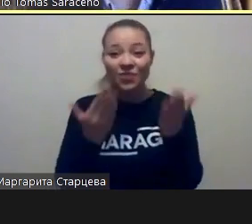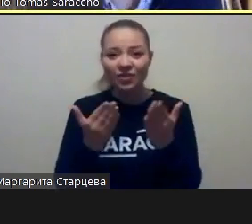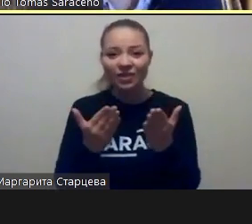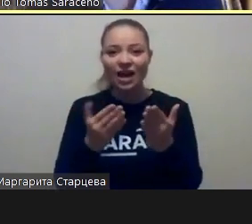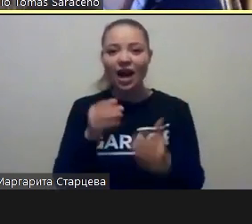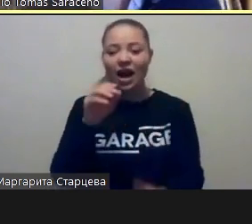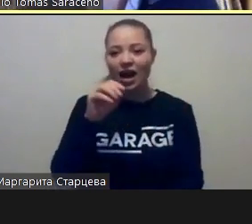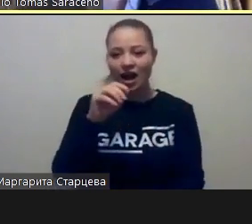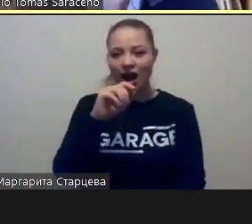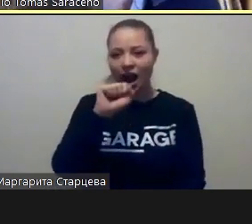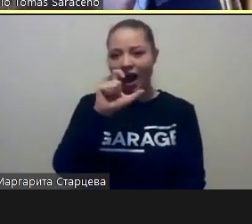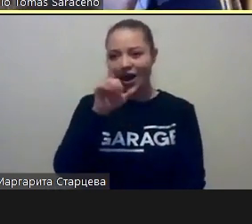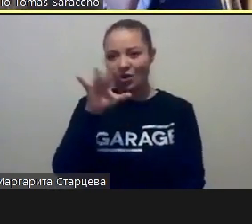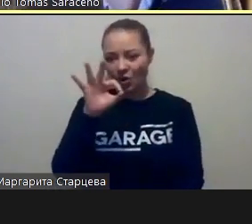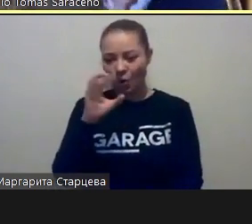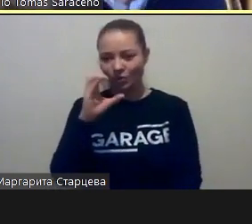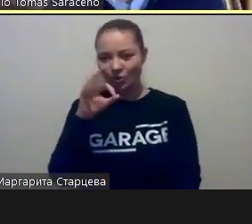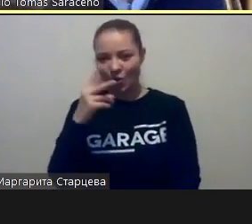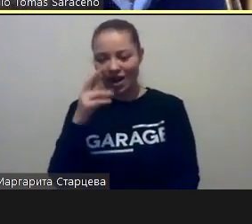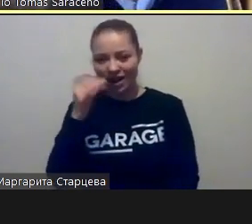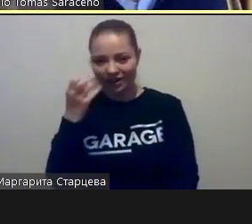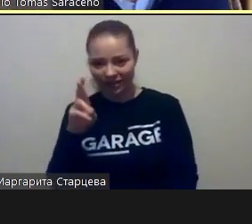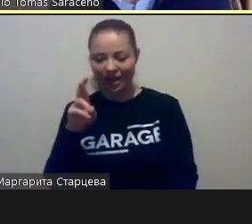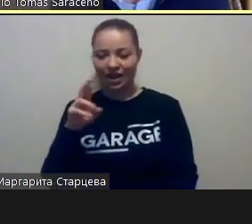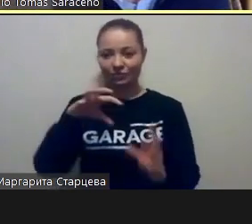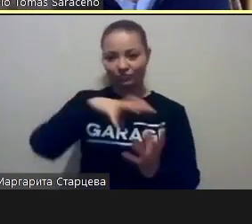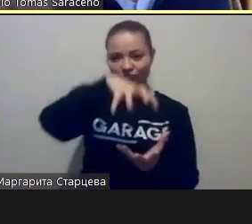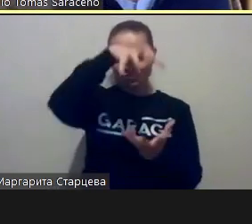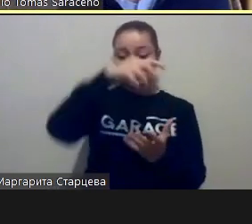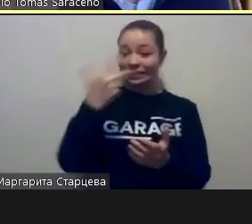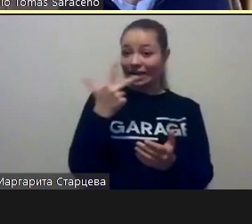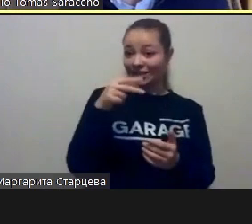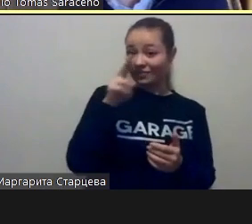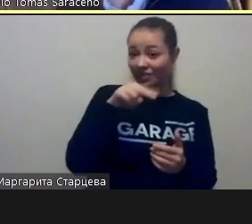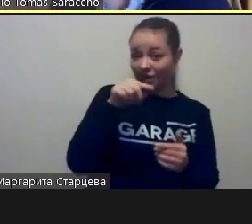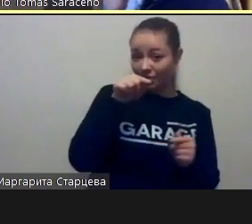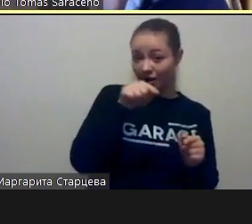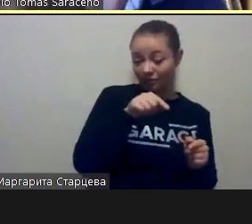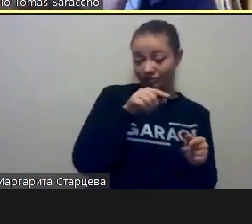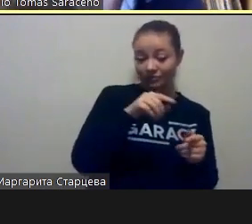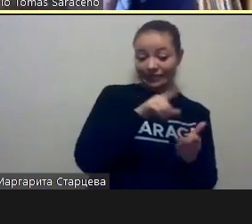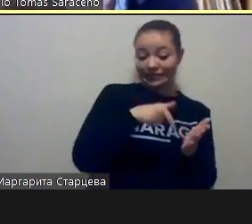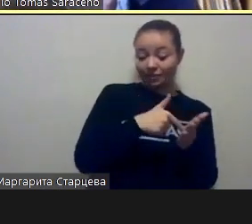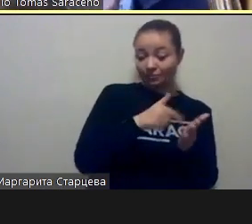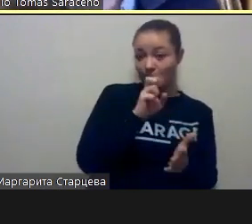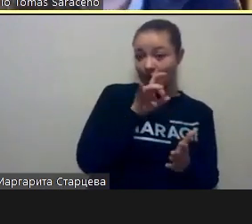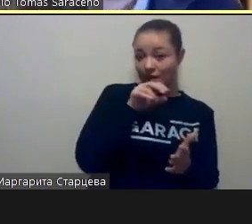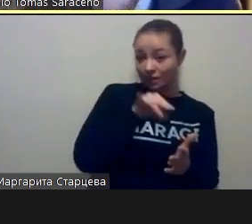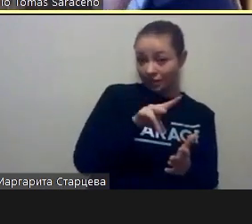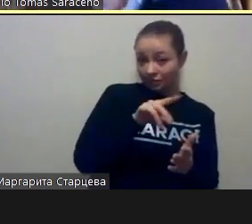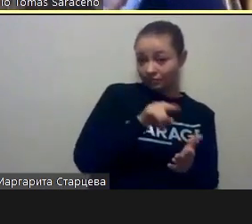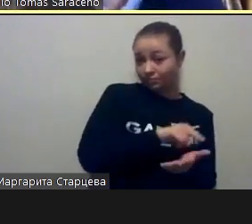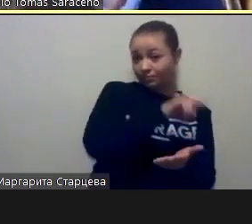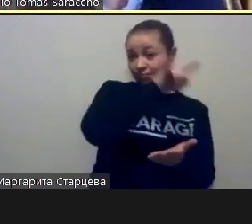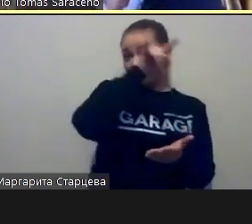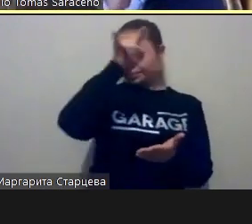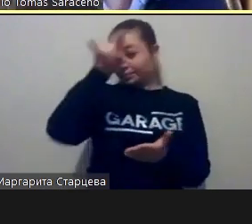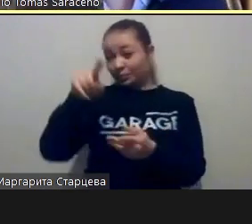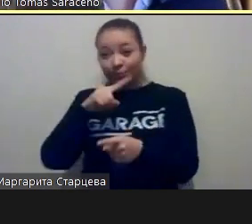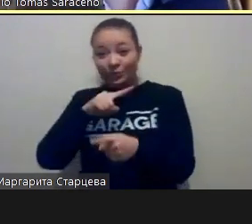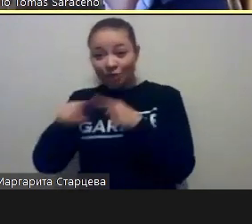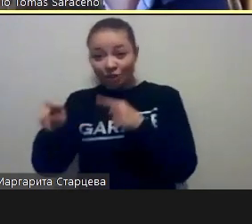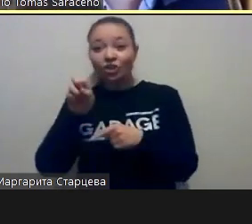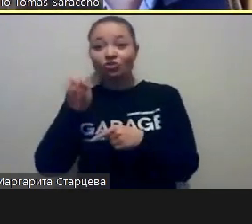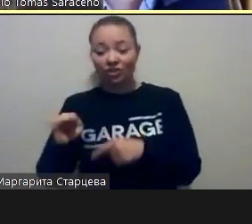3rd. It's been today is 1st of December. This has been 2 days. I got a kind of direct flights